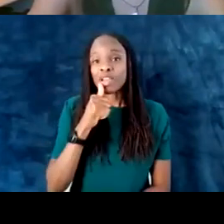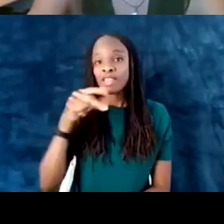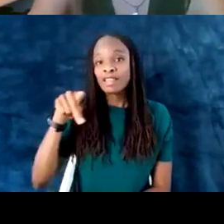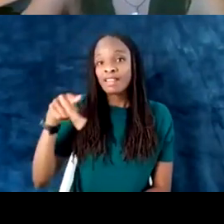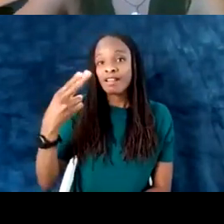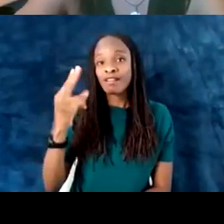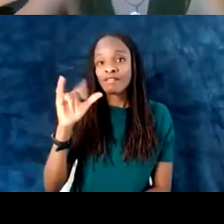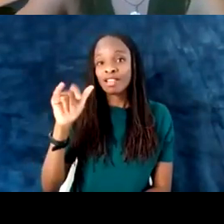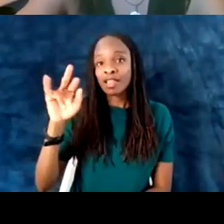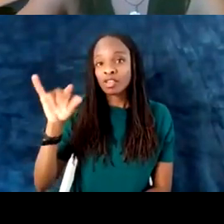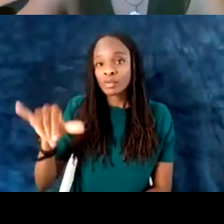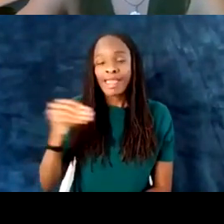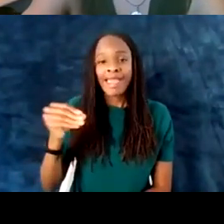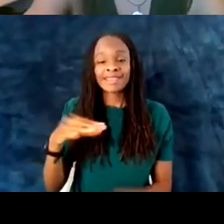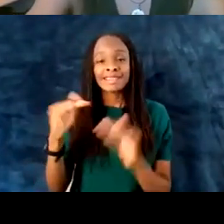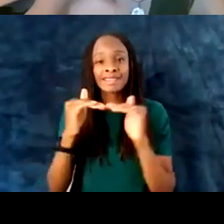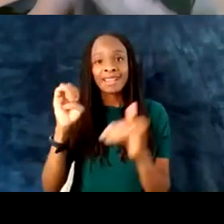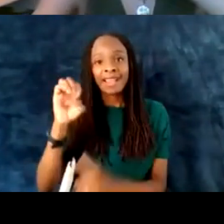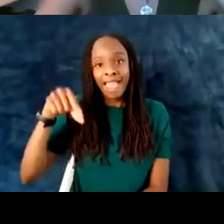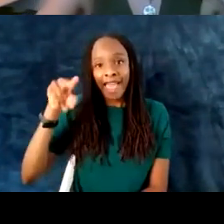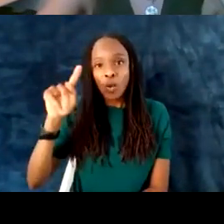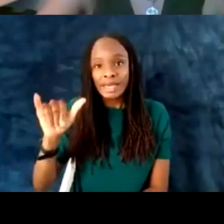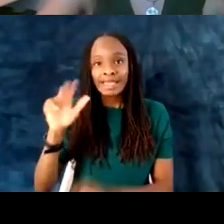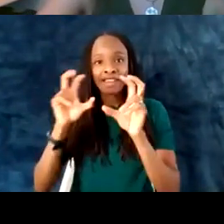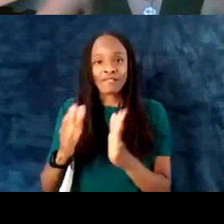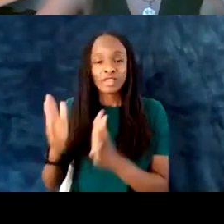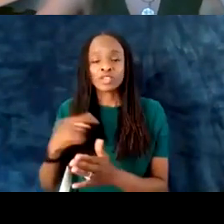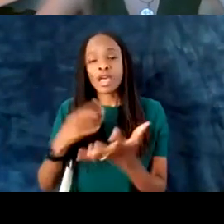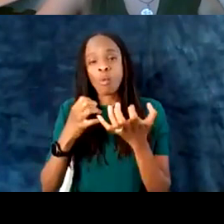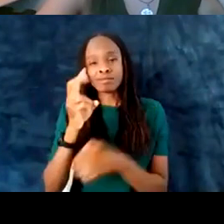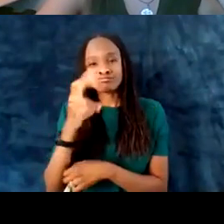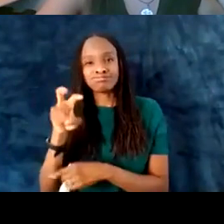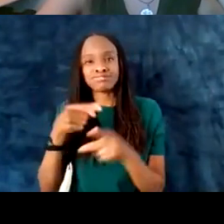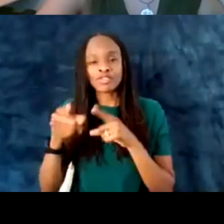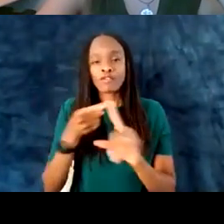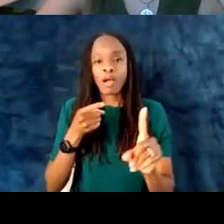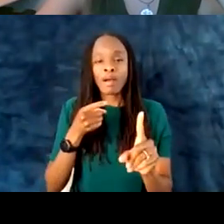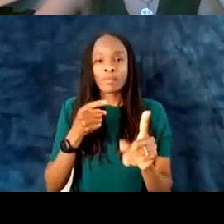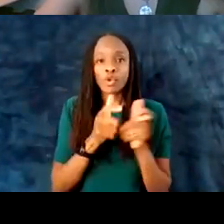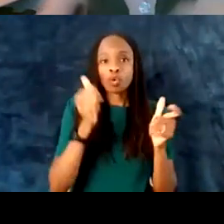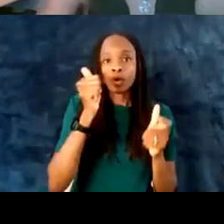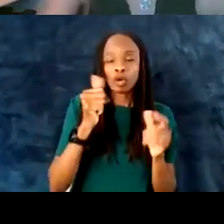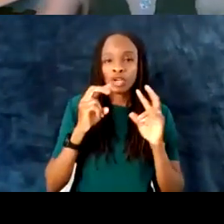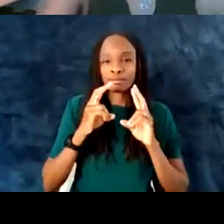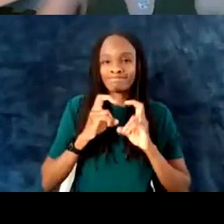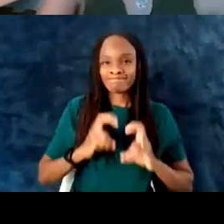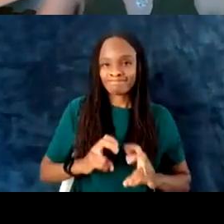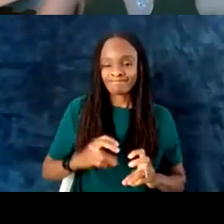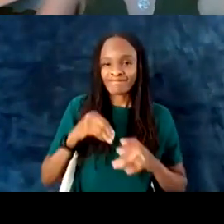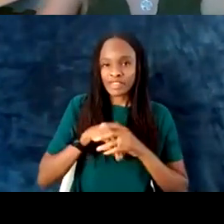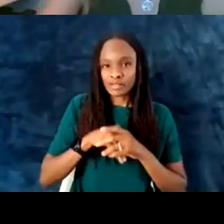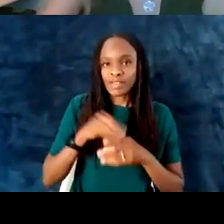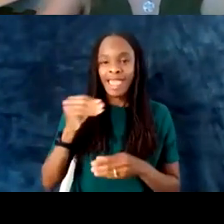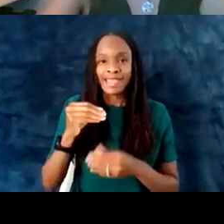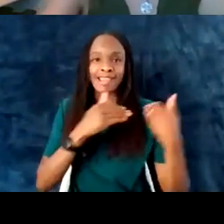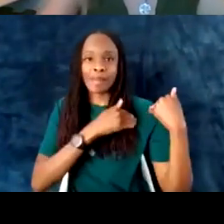and equity investors. I want to shift the field towards greater internal examination and accountability. That's